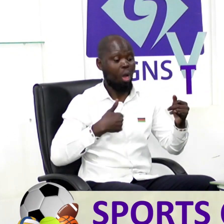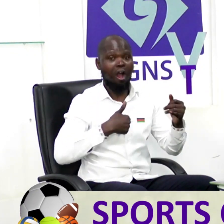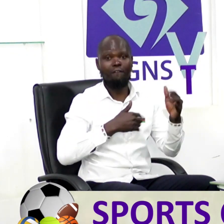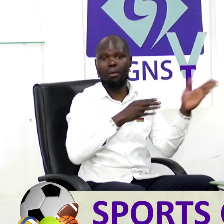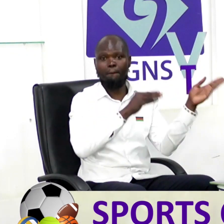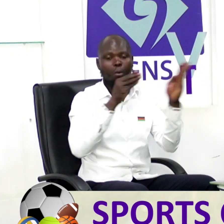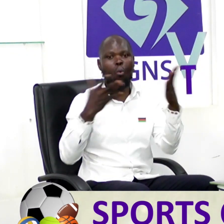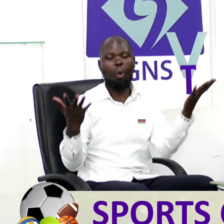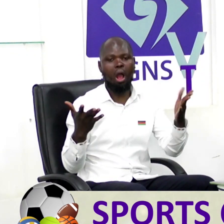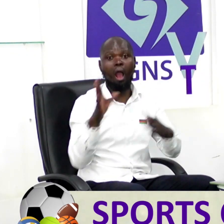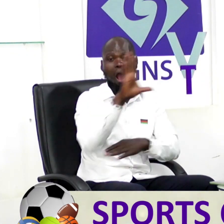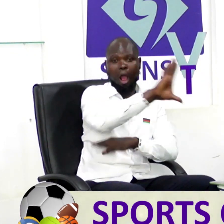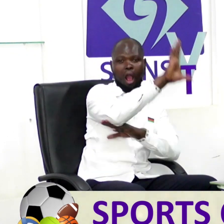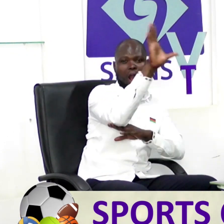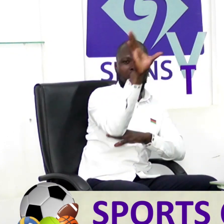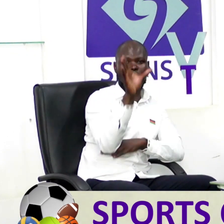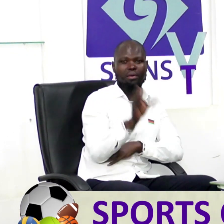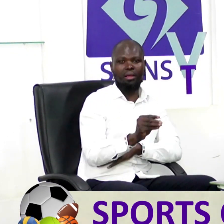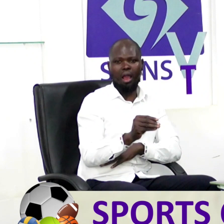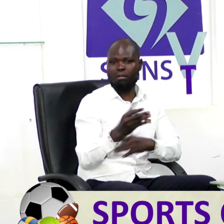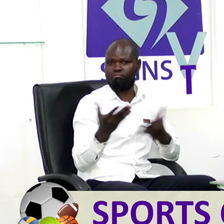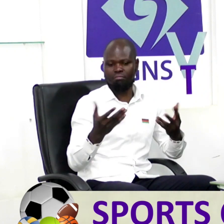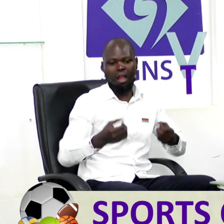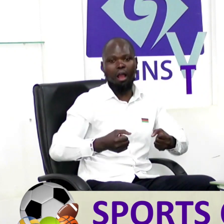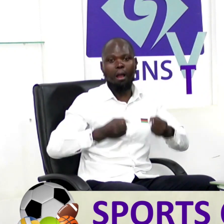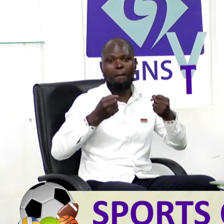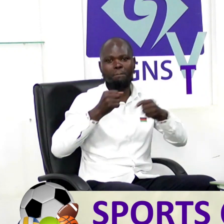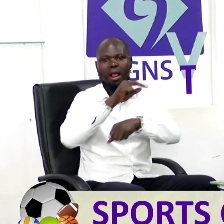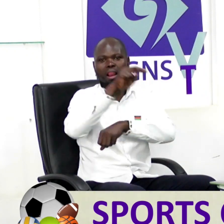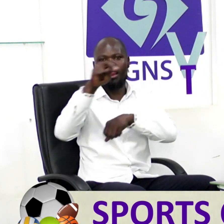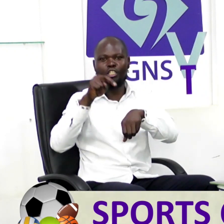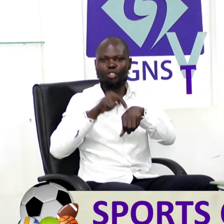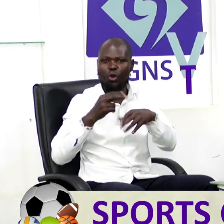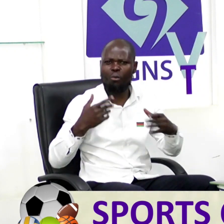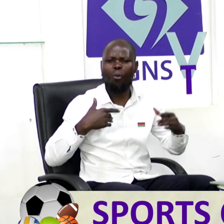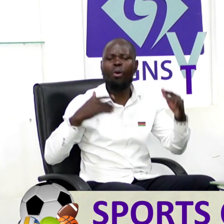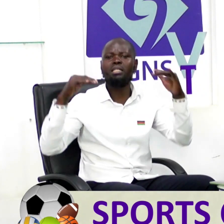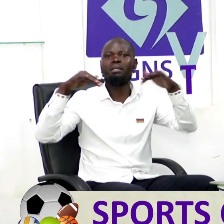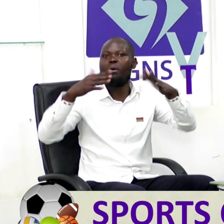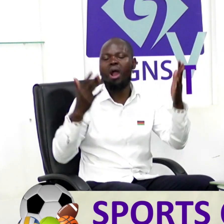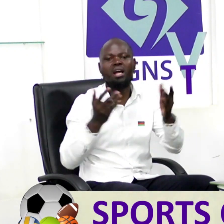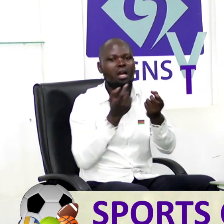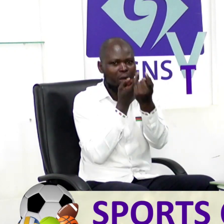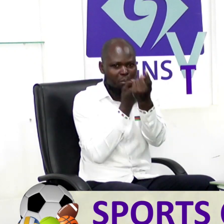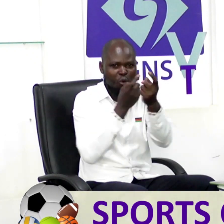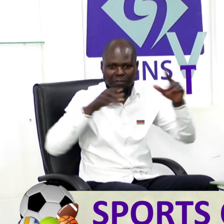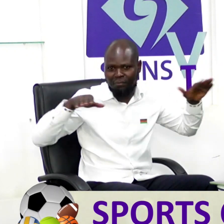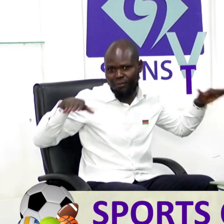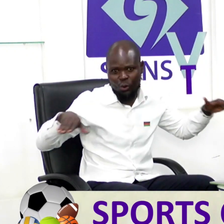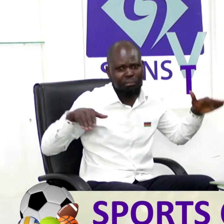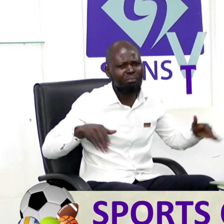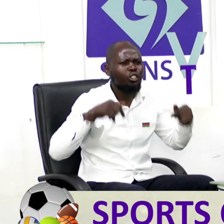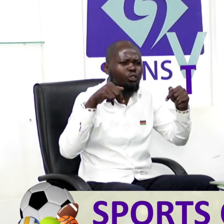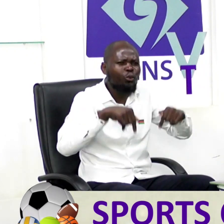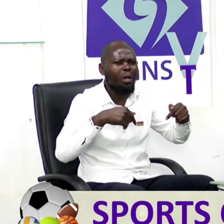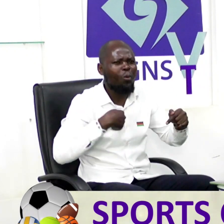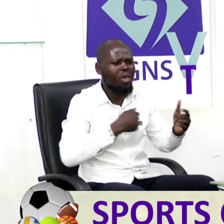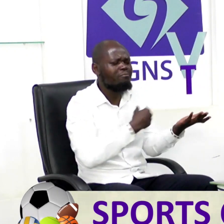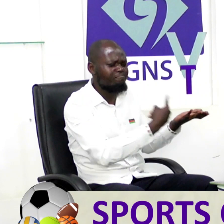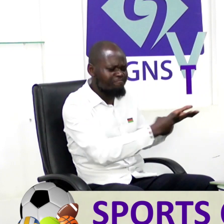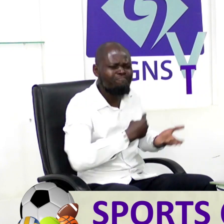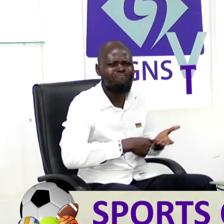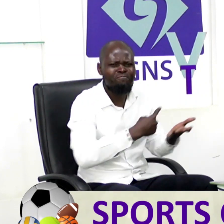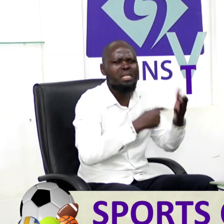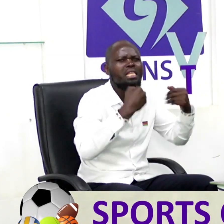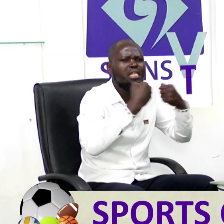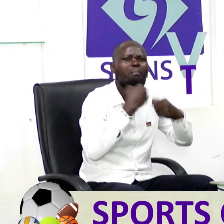coming, so don't worry. Now let us move to Africa Cup of Nations, where it's happening